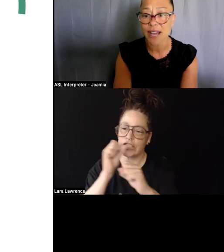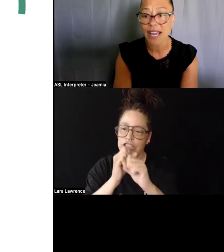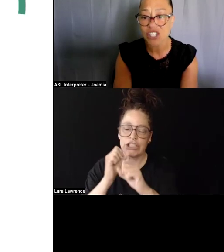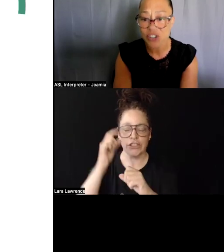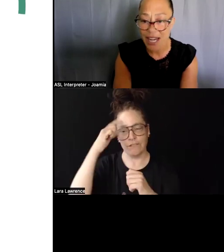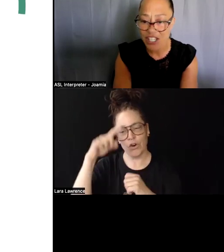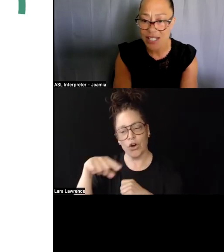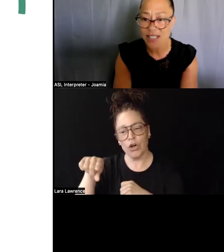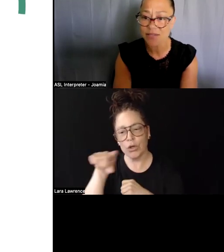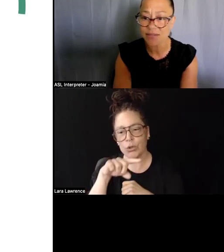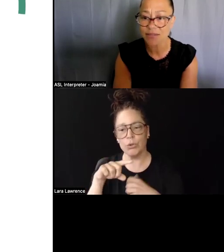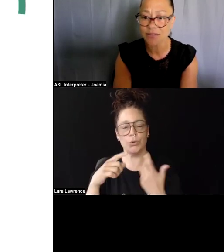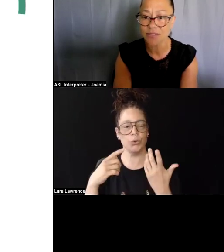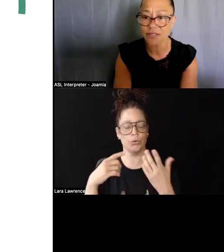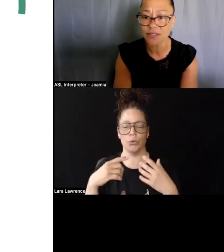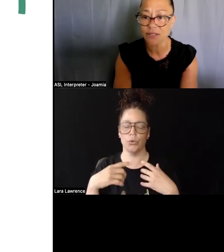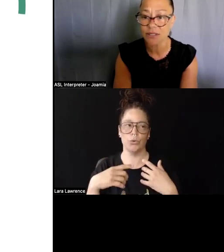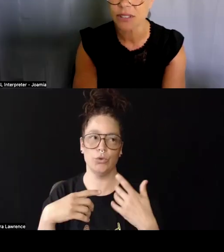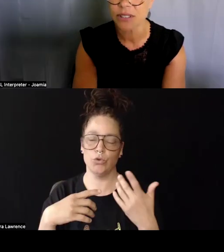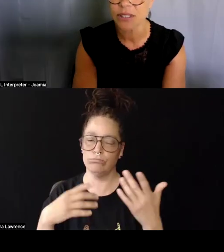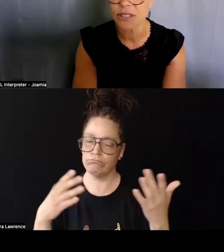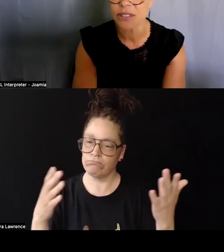to provide strategies